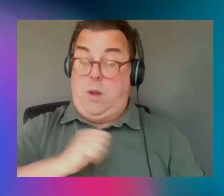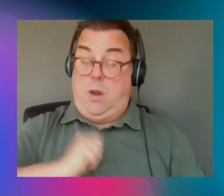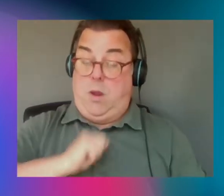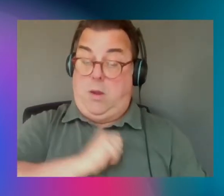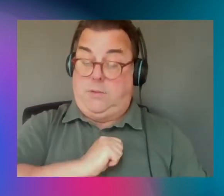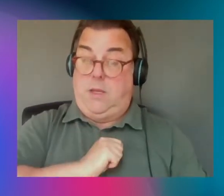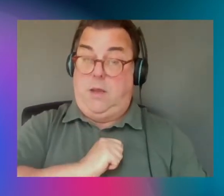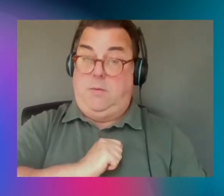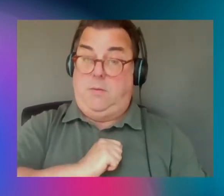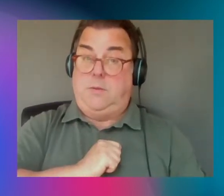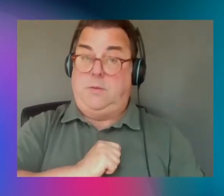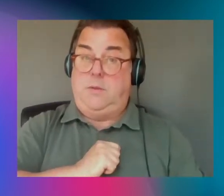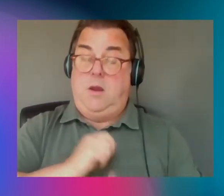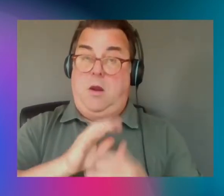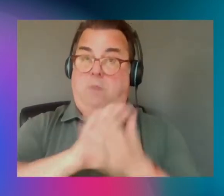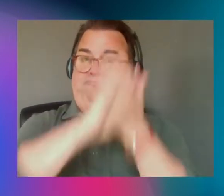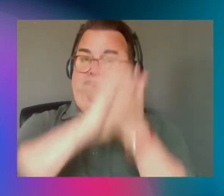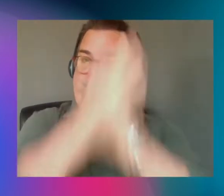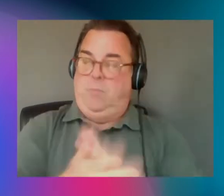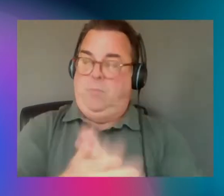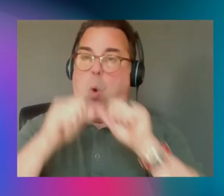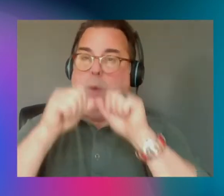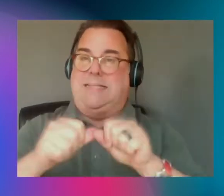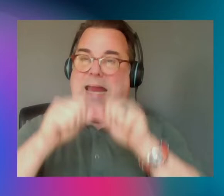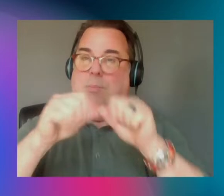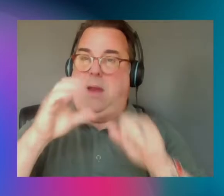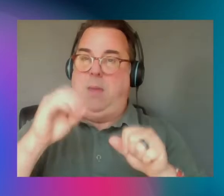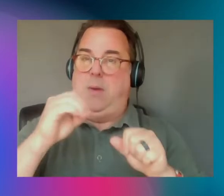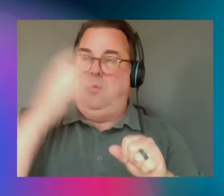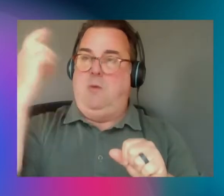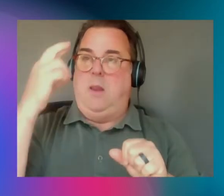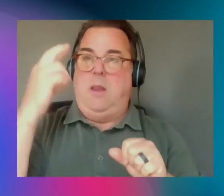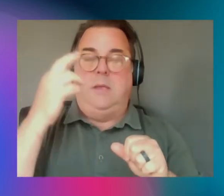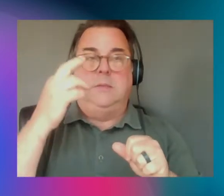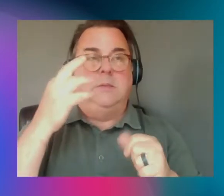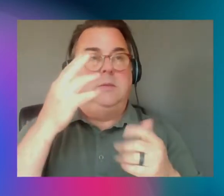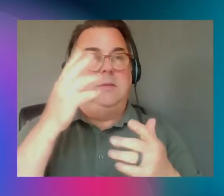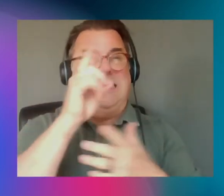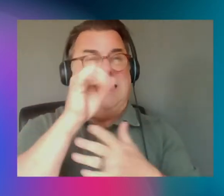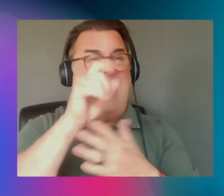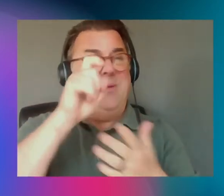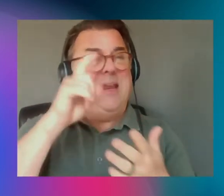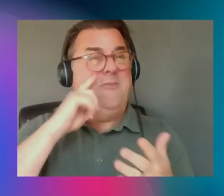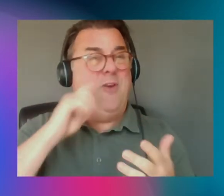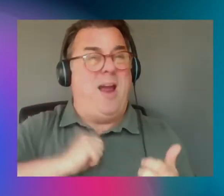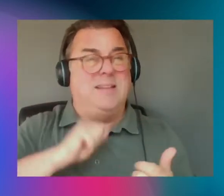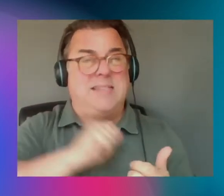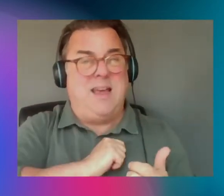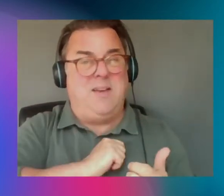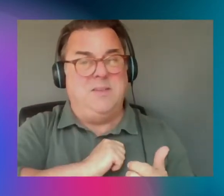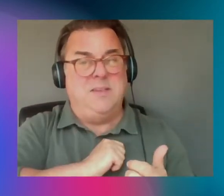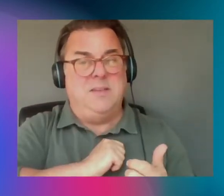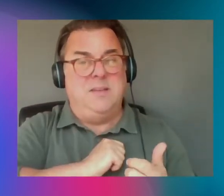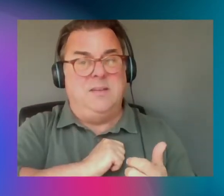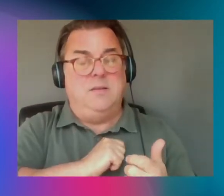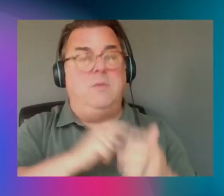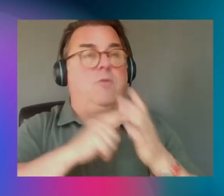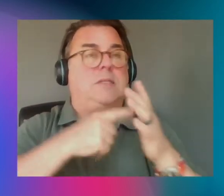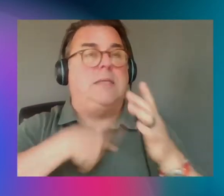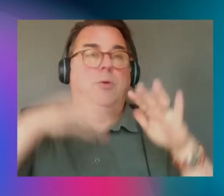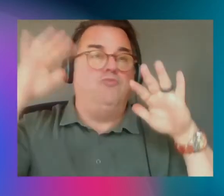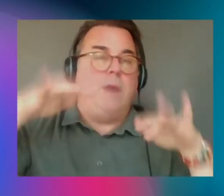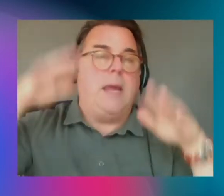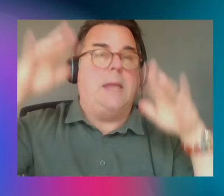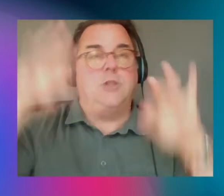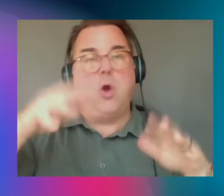sustainability transformation, and we realize there's all this data that we even need for our own operations. Think about weather. Weather impacts everything we're doing, right?